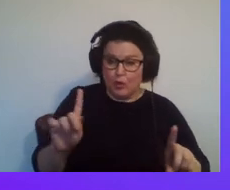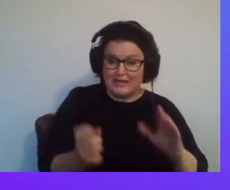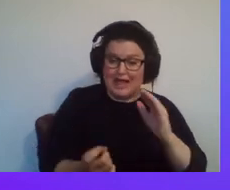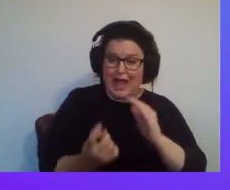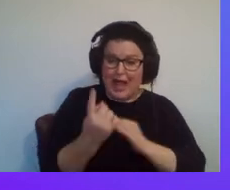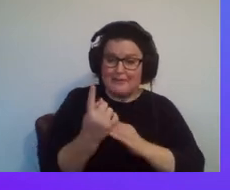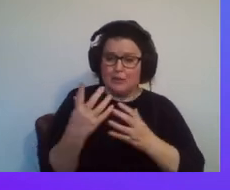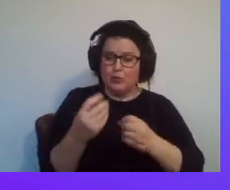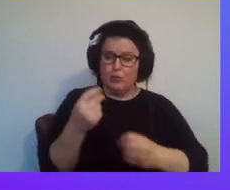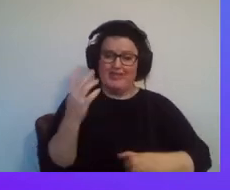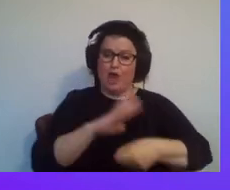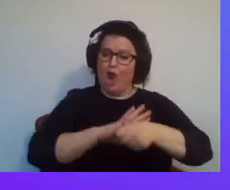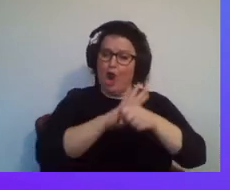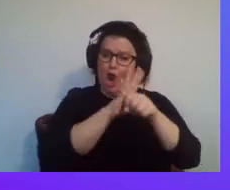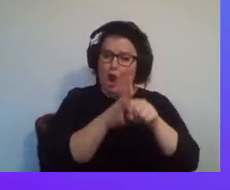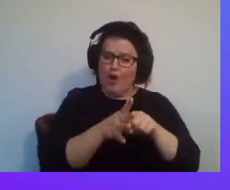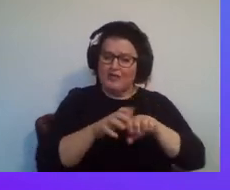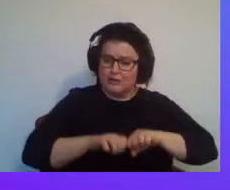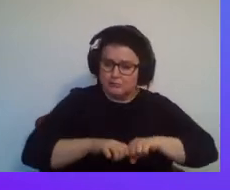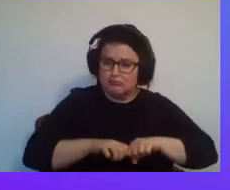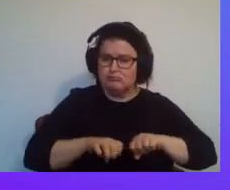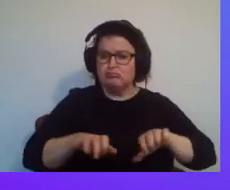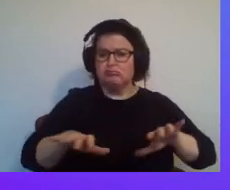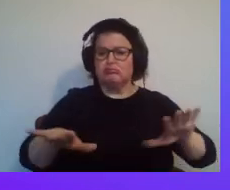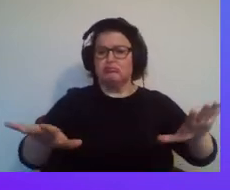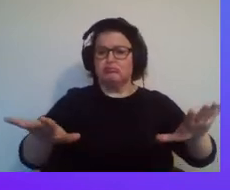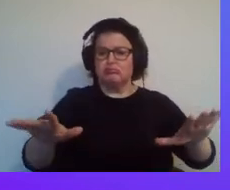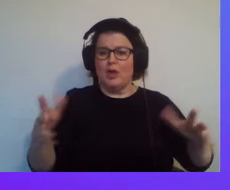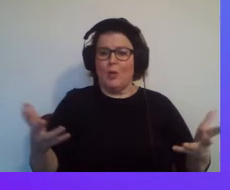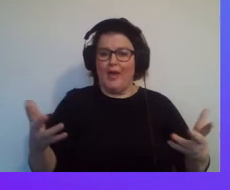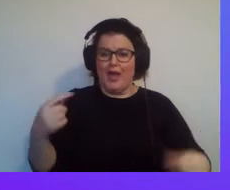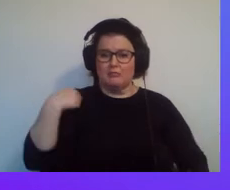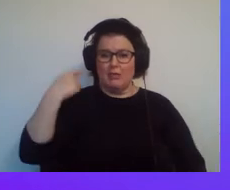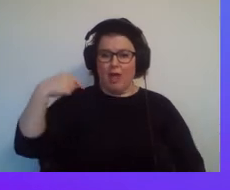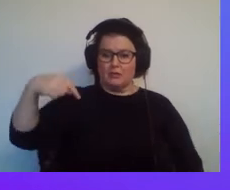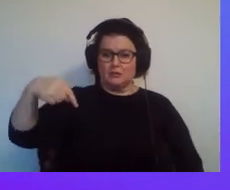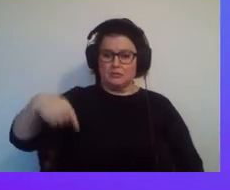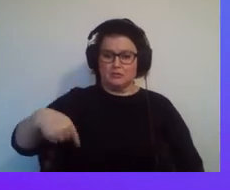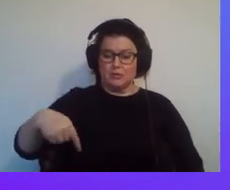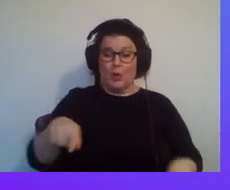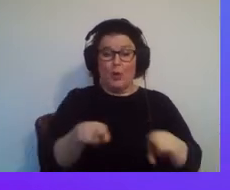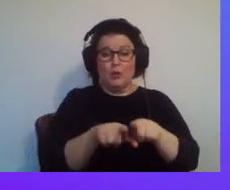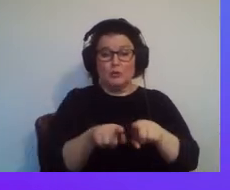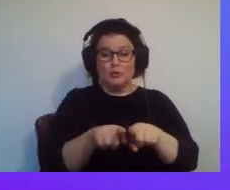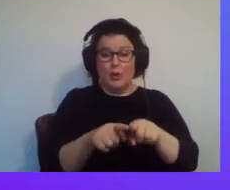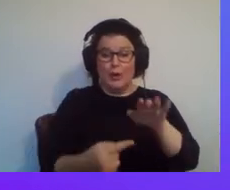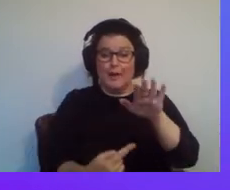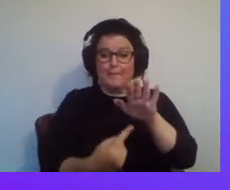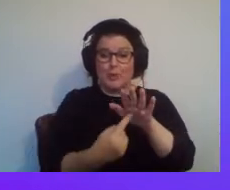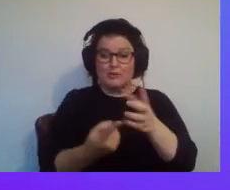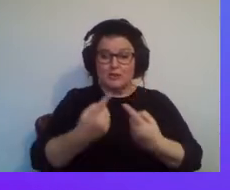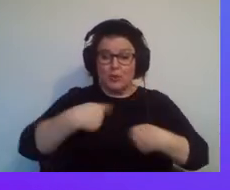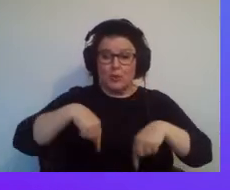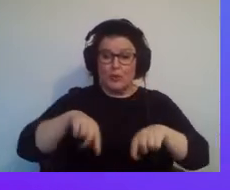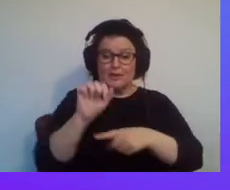but how do we protect each other? How do we ensure that the new tools and technologies that we have, including vaccines, can be best used